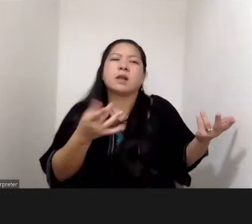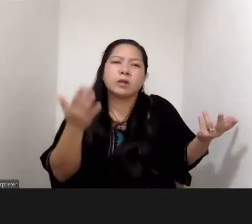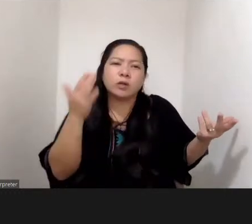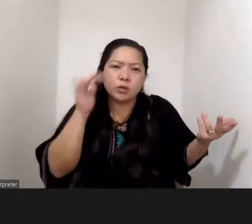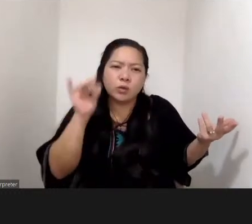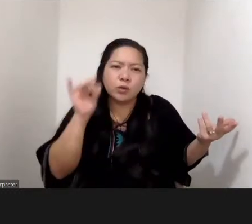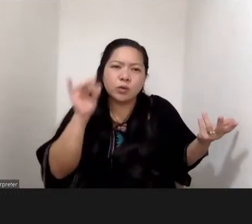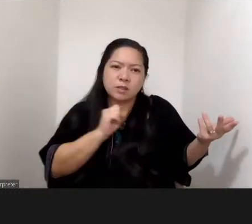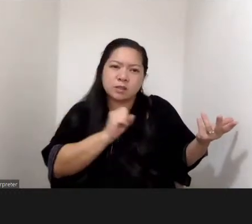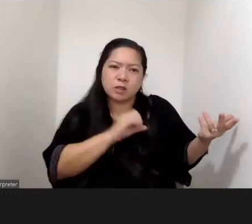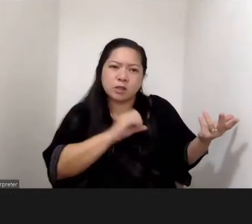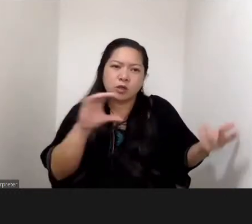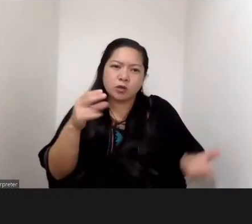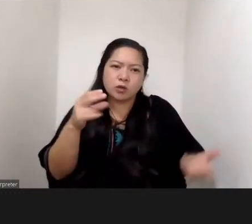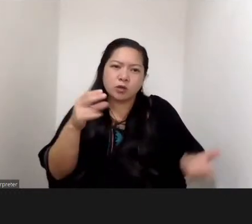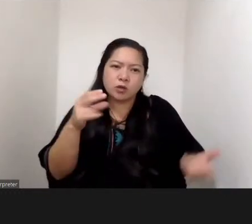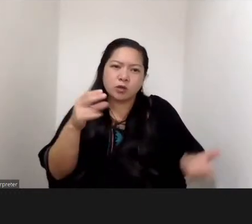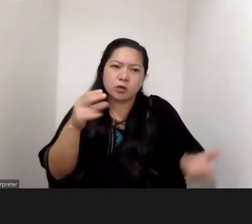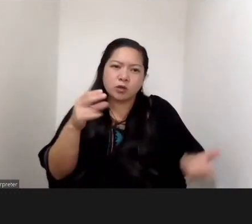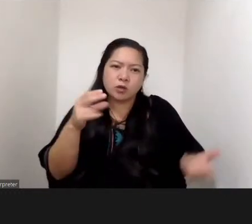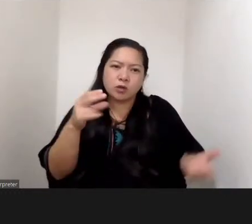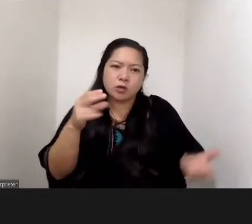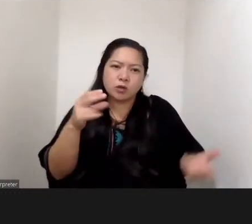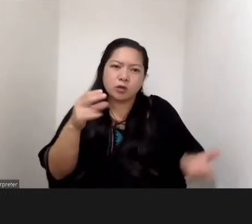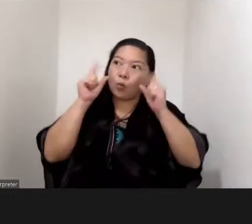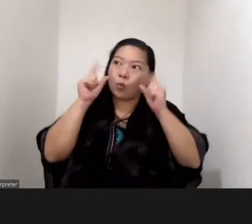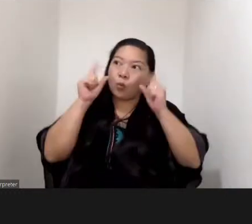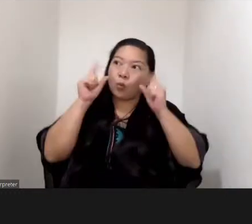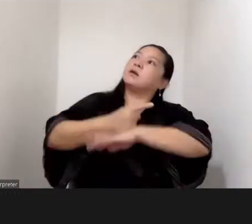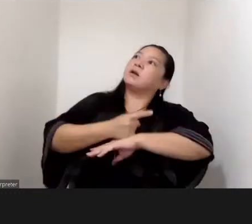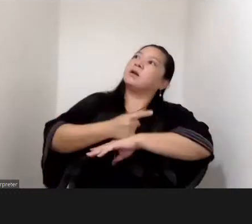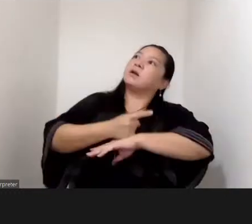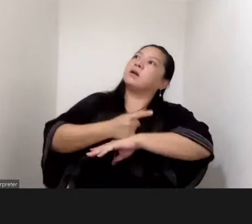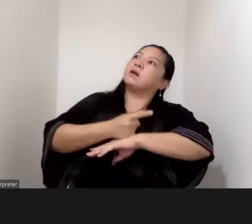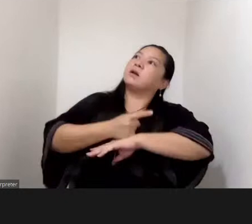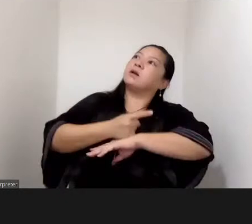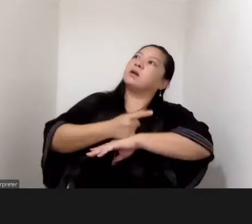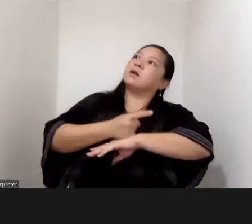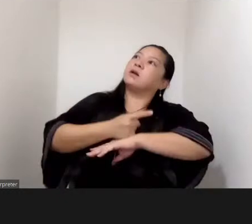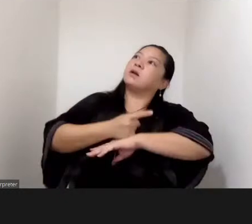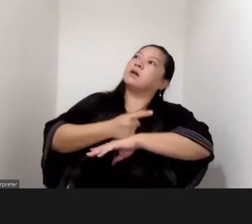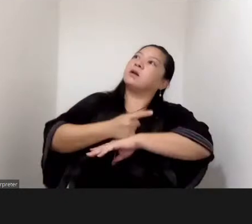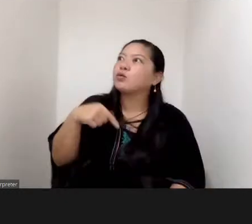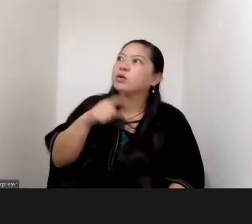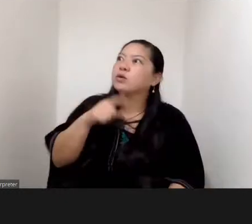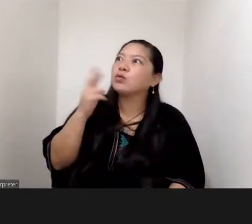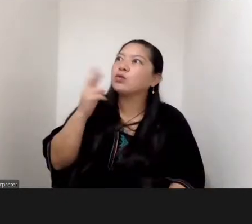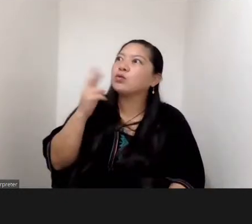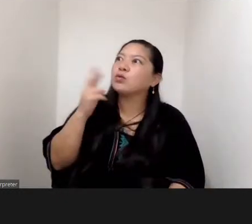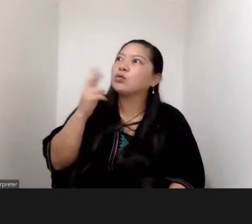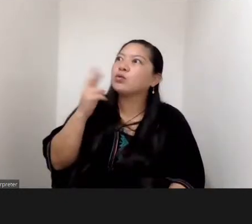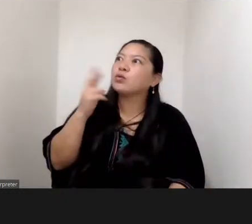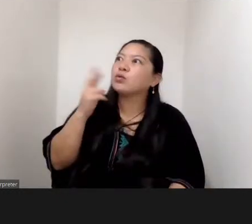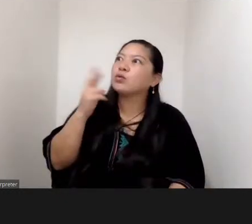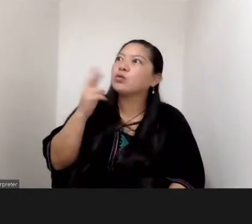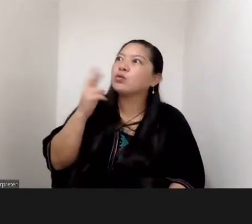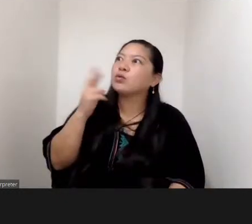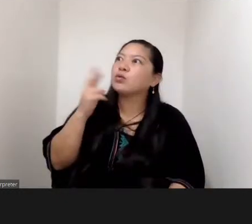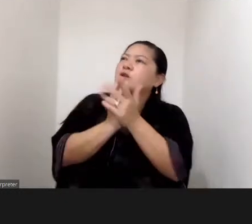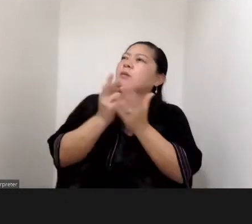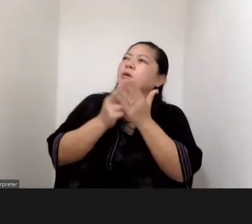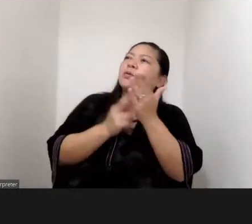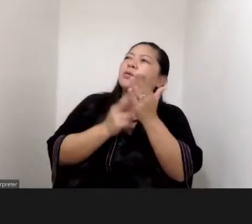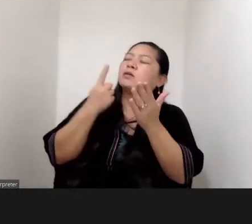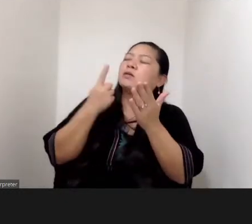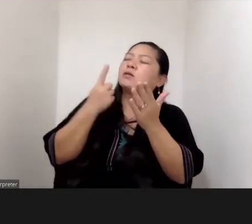Senator Chris Duenas woke up one day and just said, I think we're ready to lift the public health emergency. And